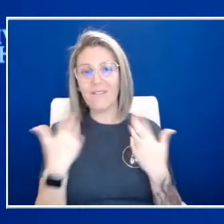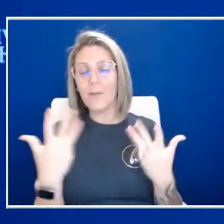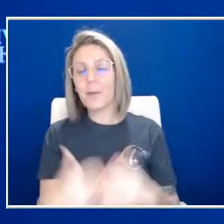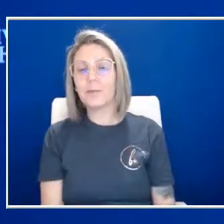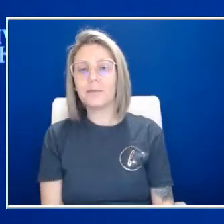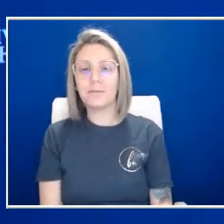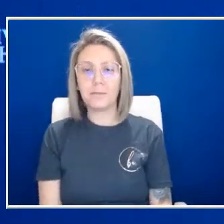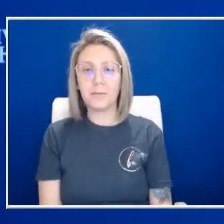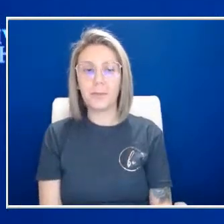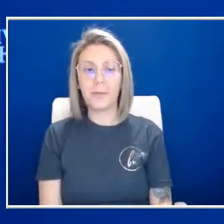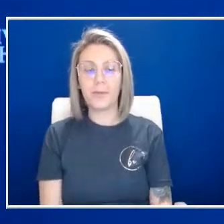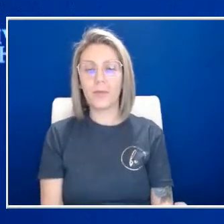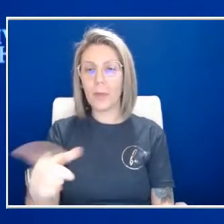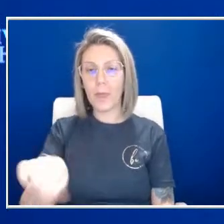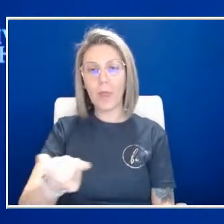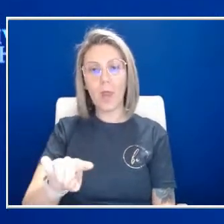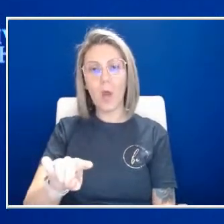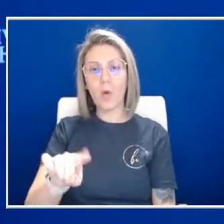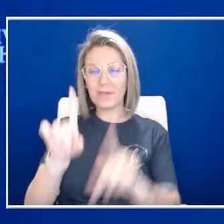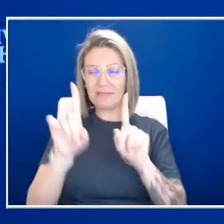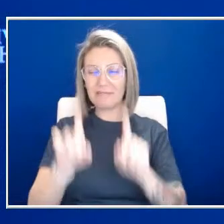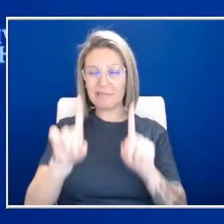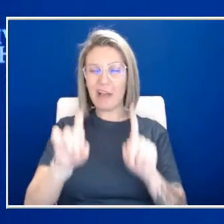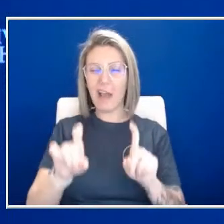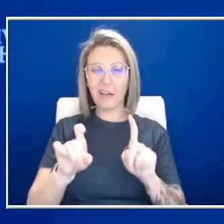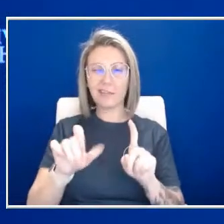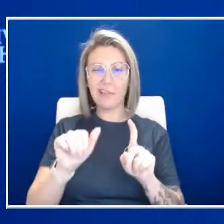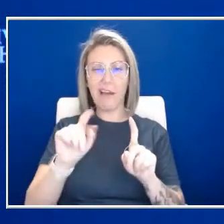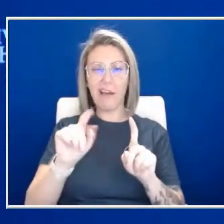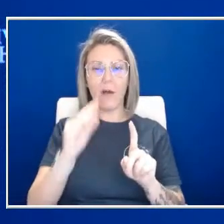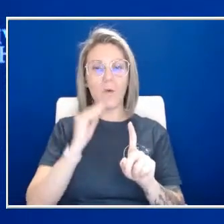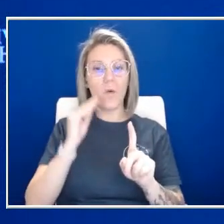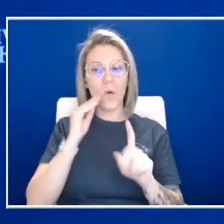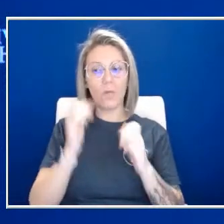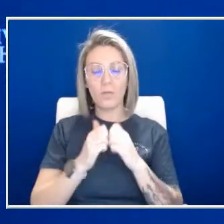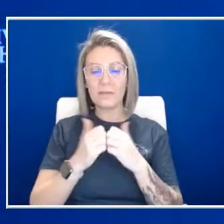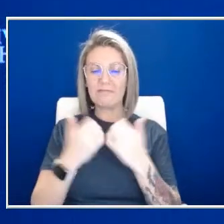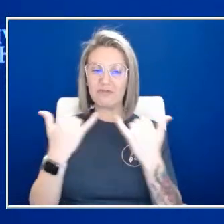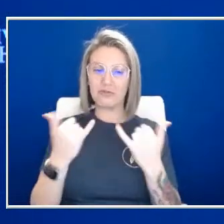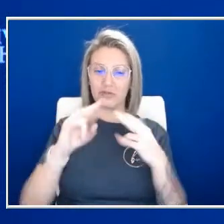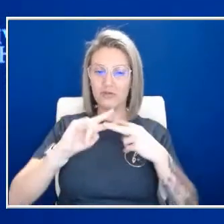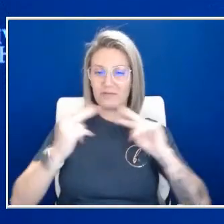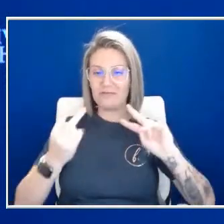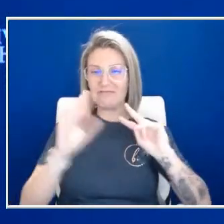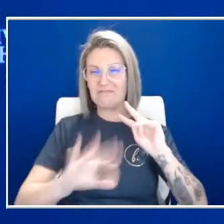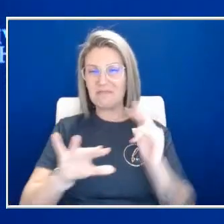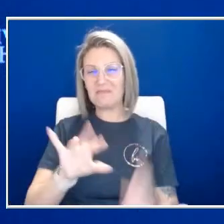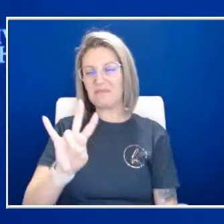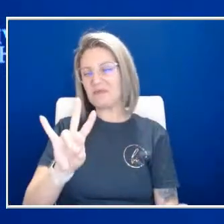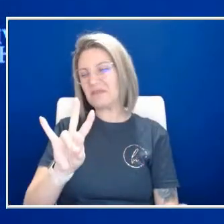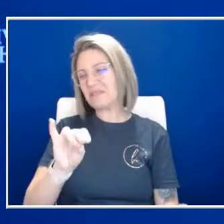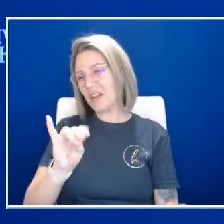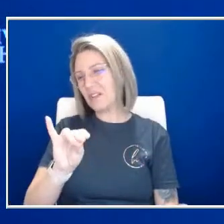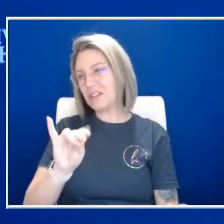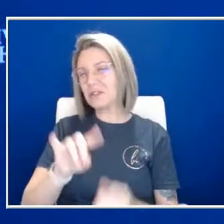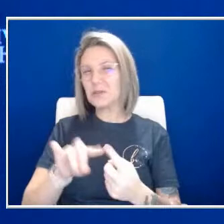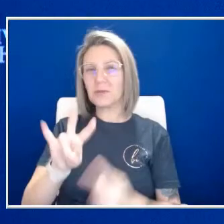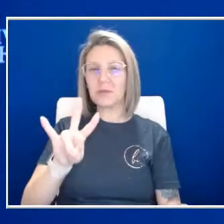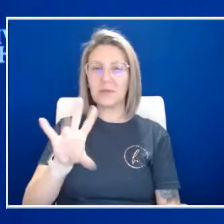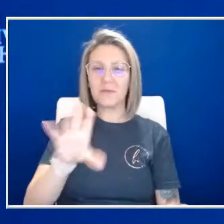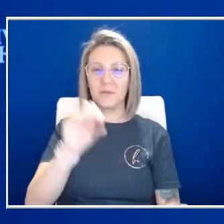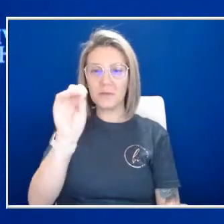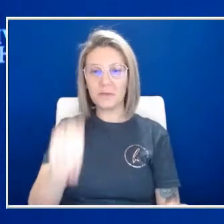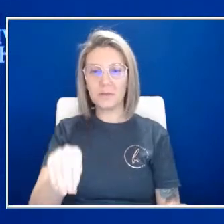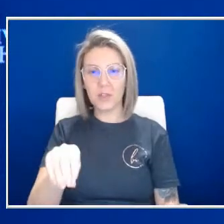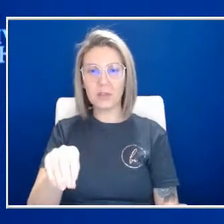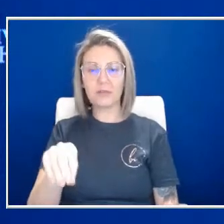at-home tests, even with the current variants, are probably about 70 to 75% sensitive for